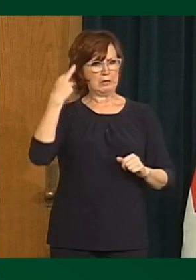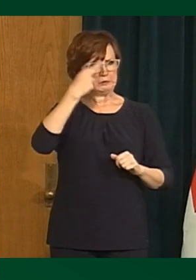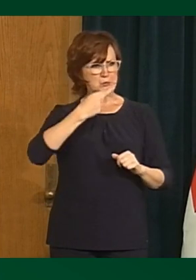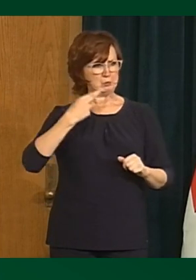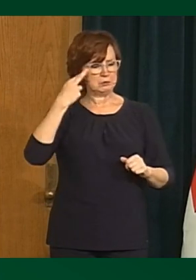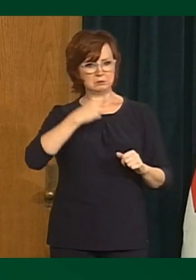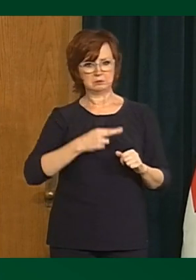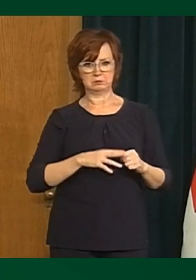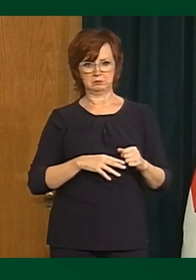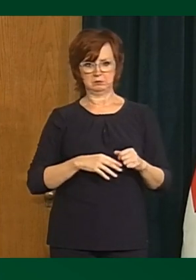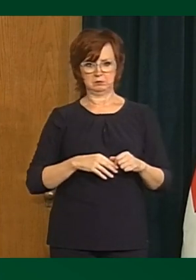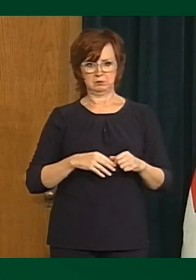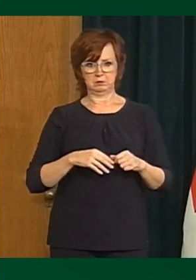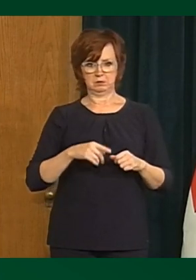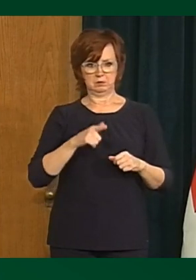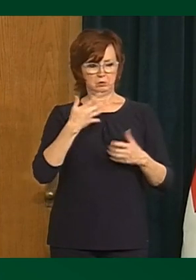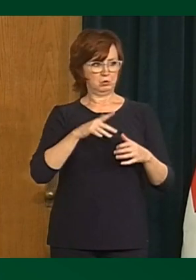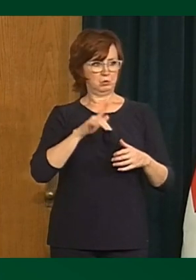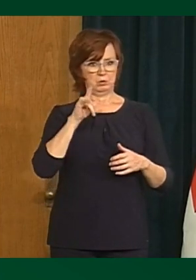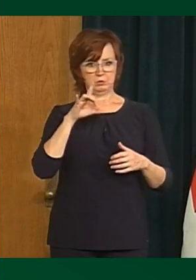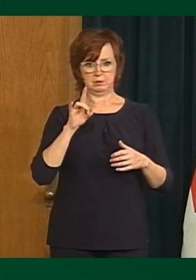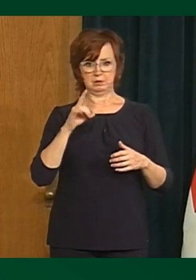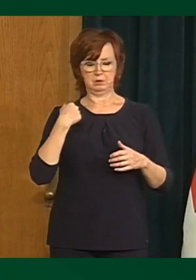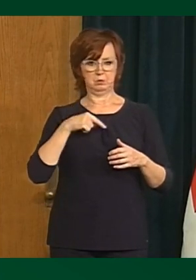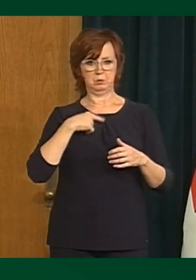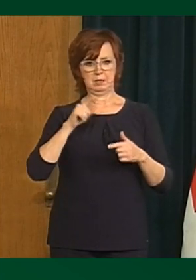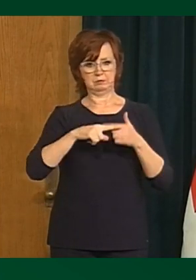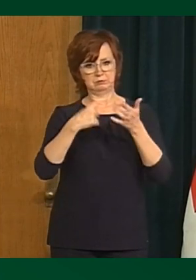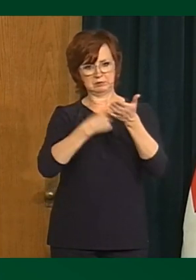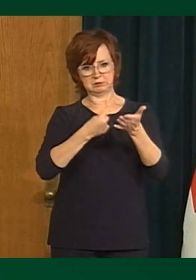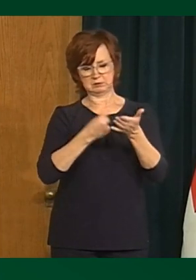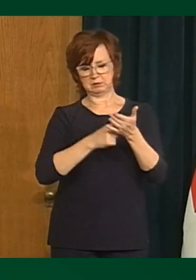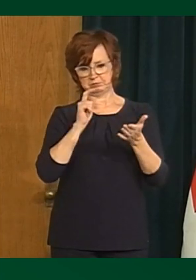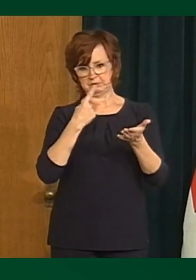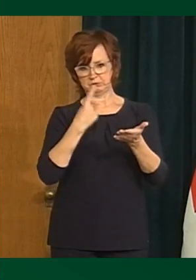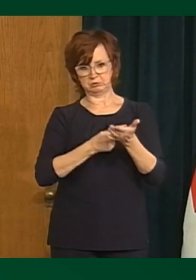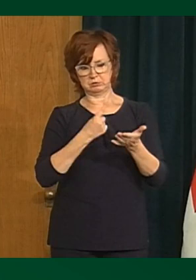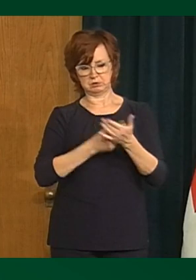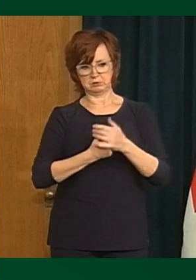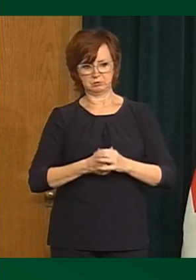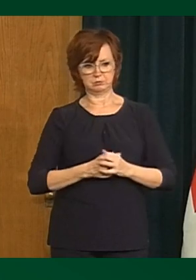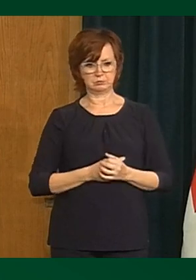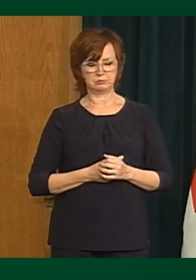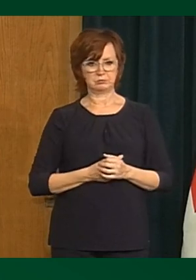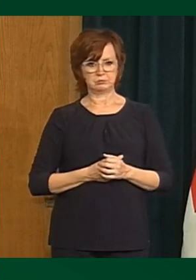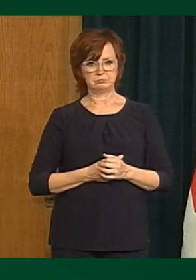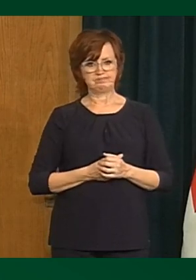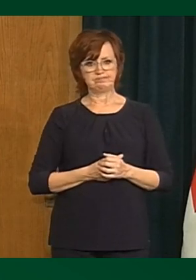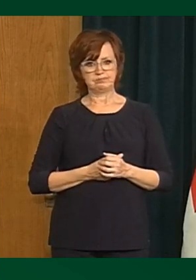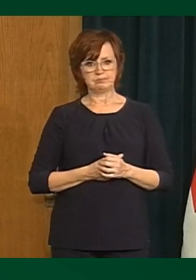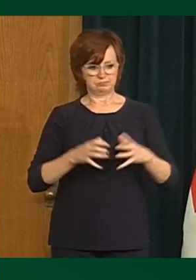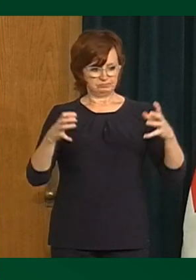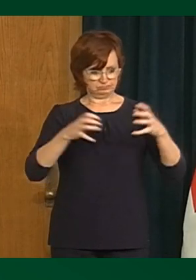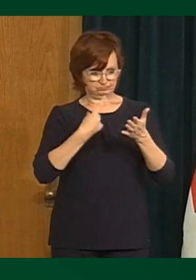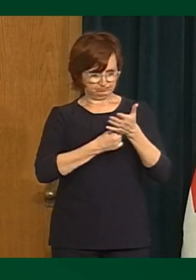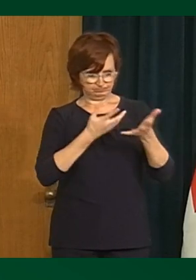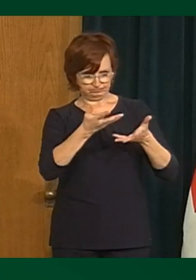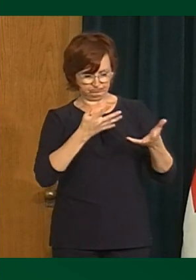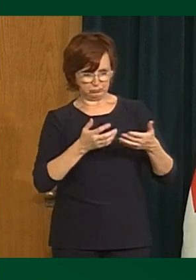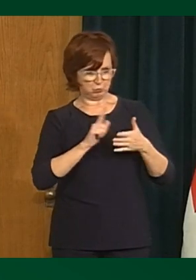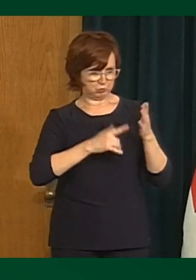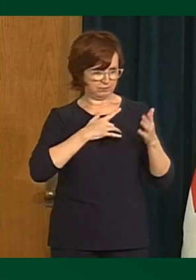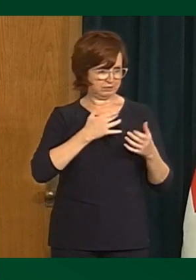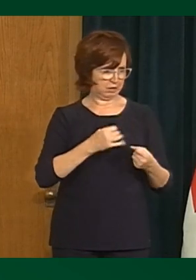28 sitting days, what's that number you're looking at? Well, that's what we're going to have a discussion about as government in the next day or two, and we'll put forward an option. And if the